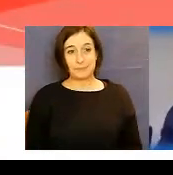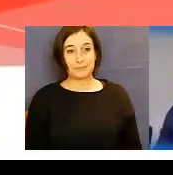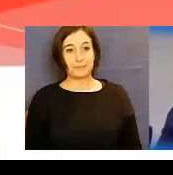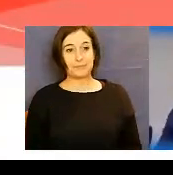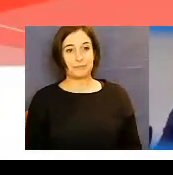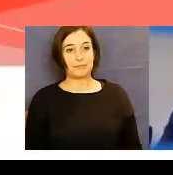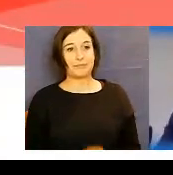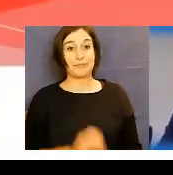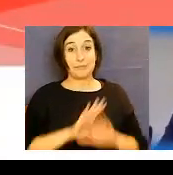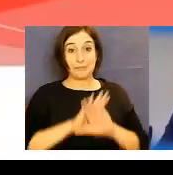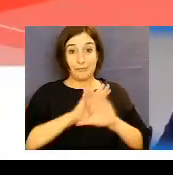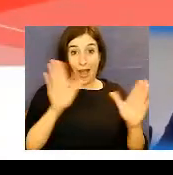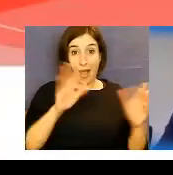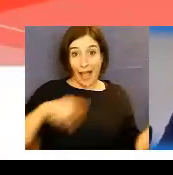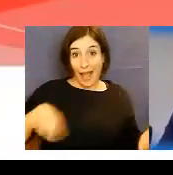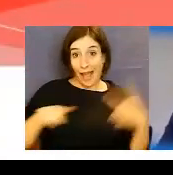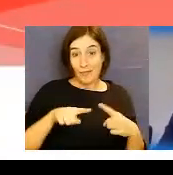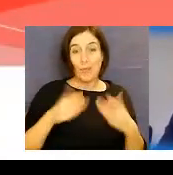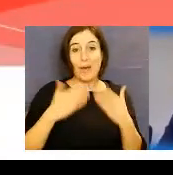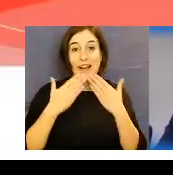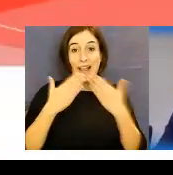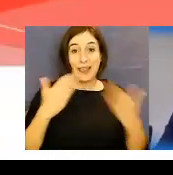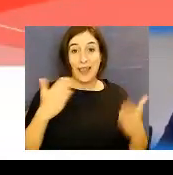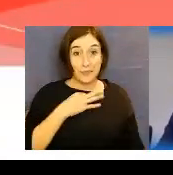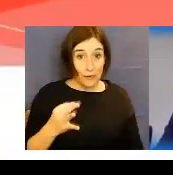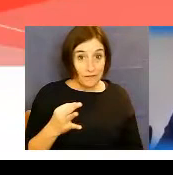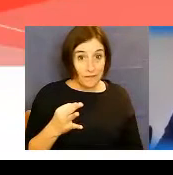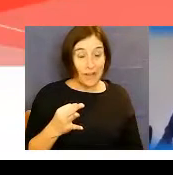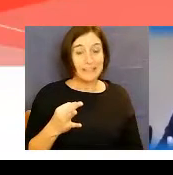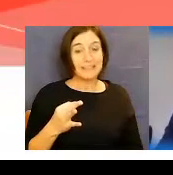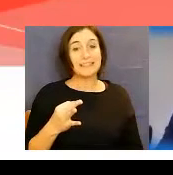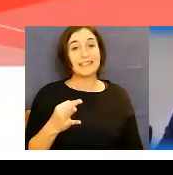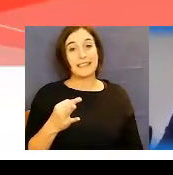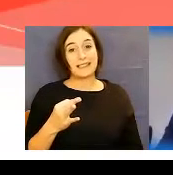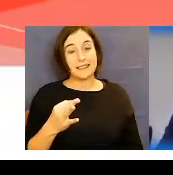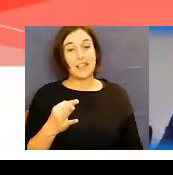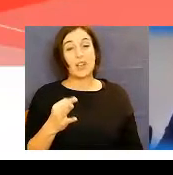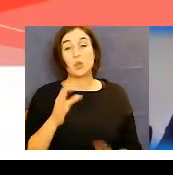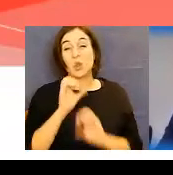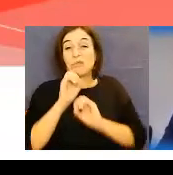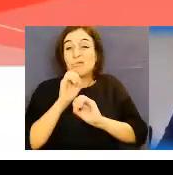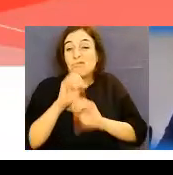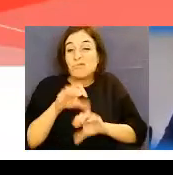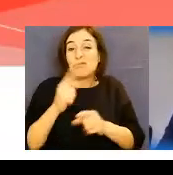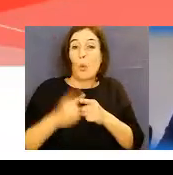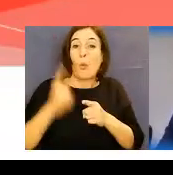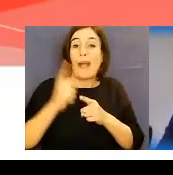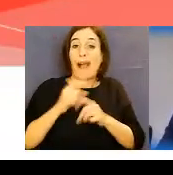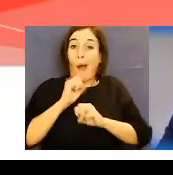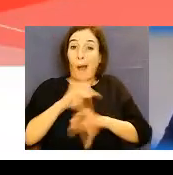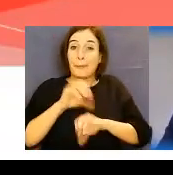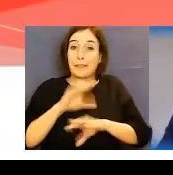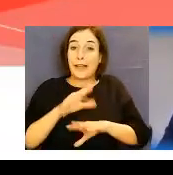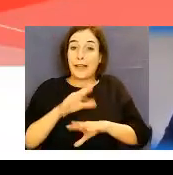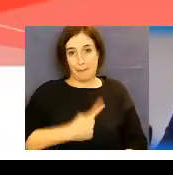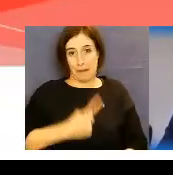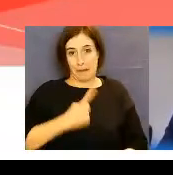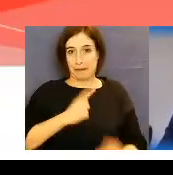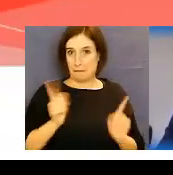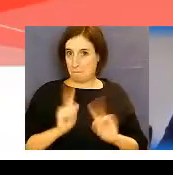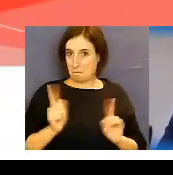Hi, everyone. Thanks for having me today. Just to give you a brief update on myself, I'm not going to talk too much